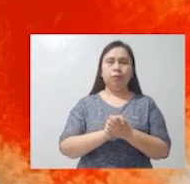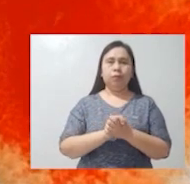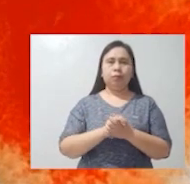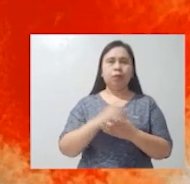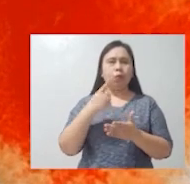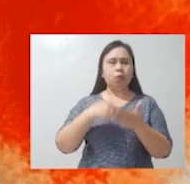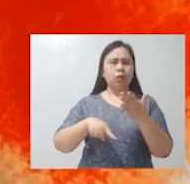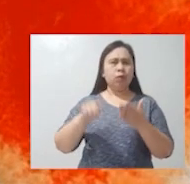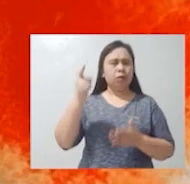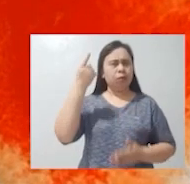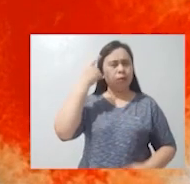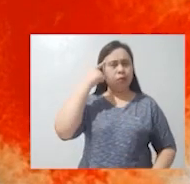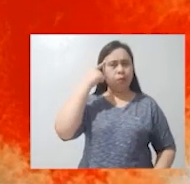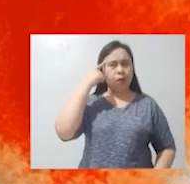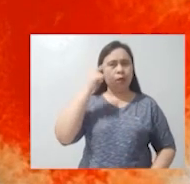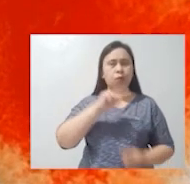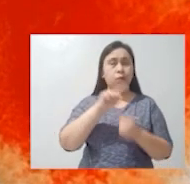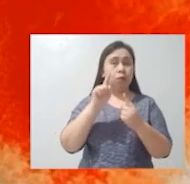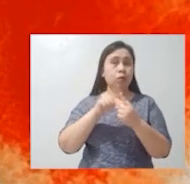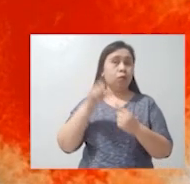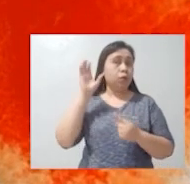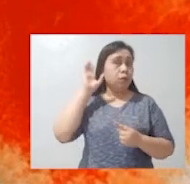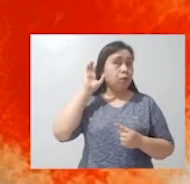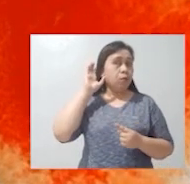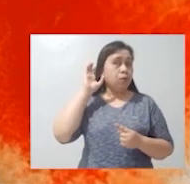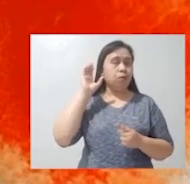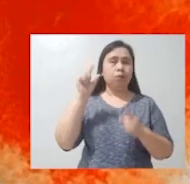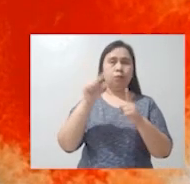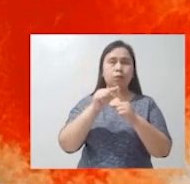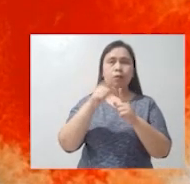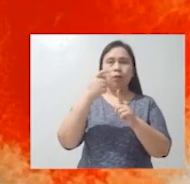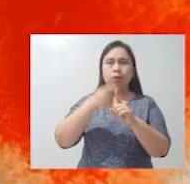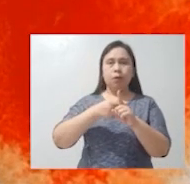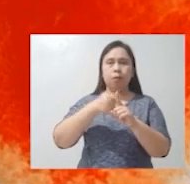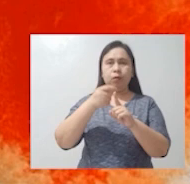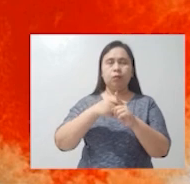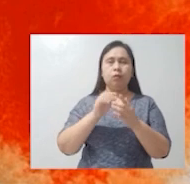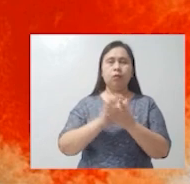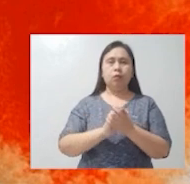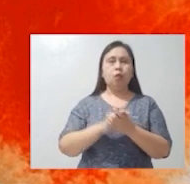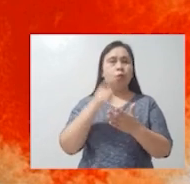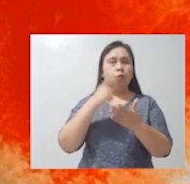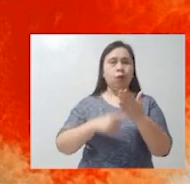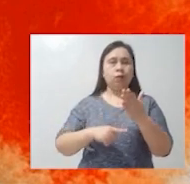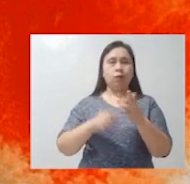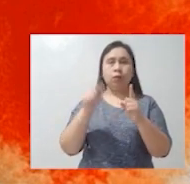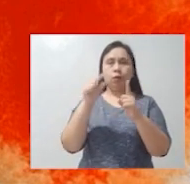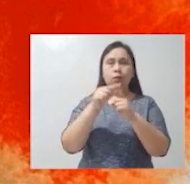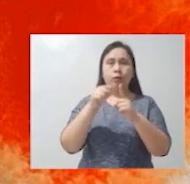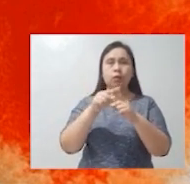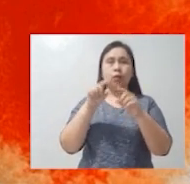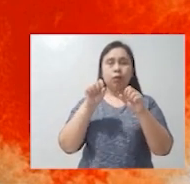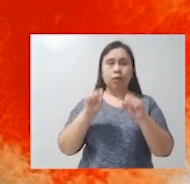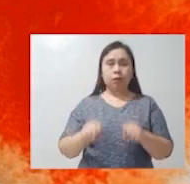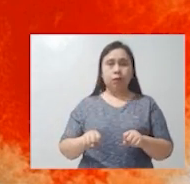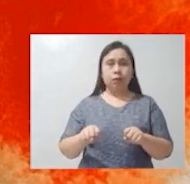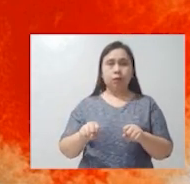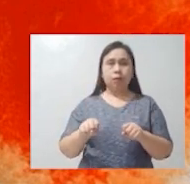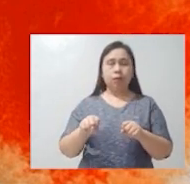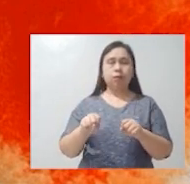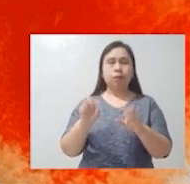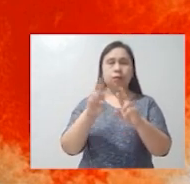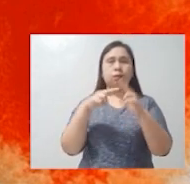What comes into your mind when you hear the word temperature? Or what are the words that you can associate to the